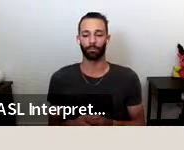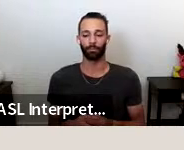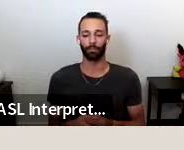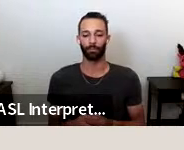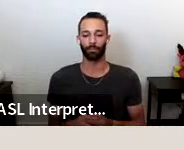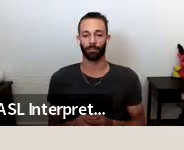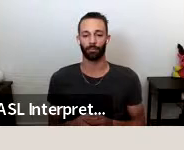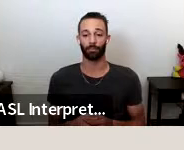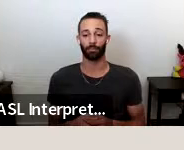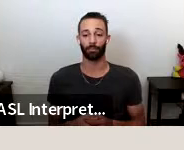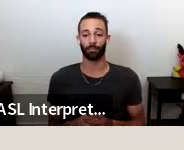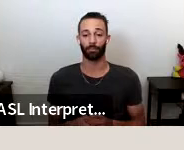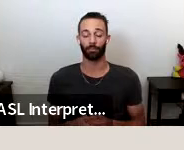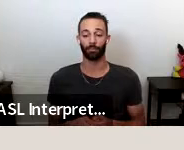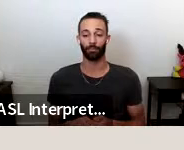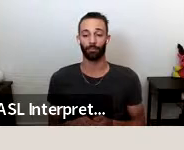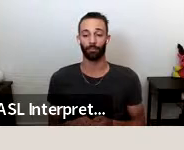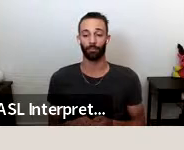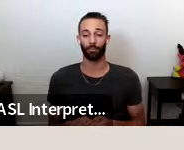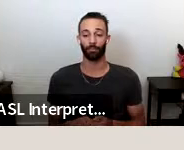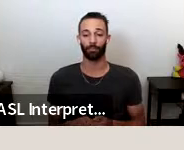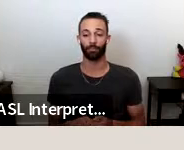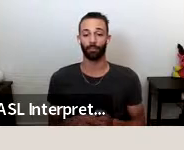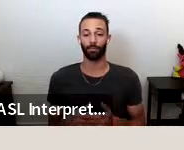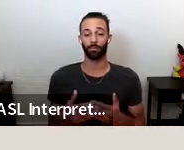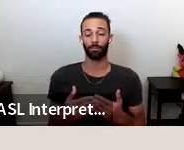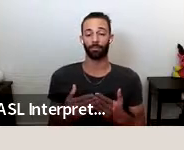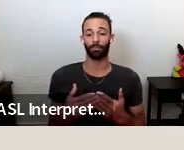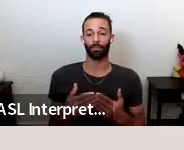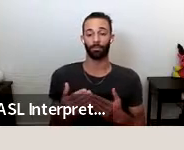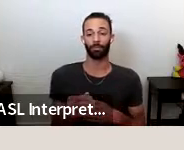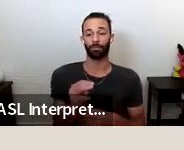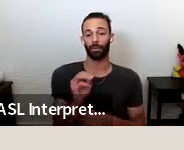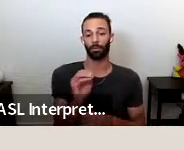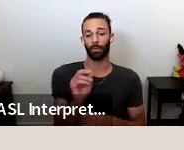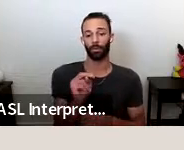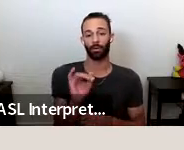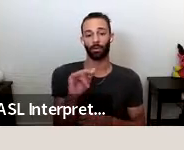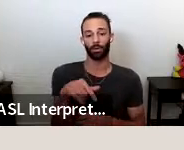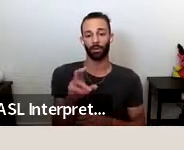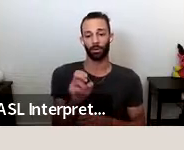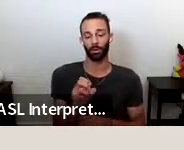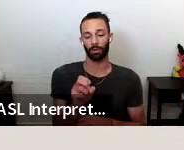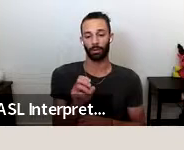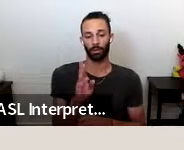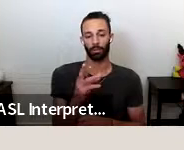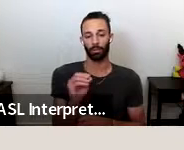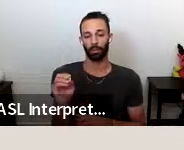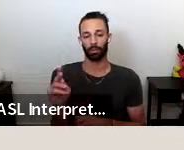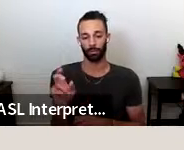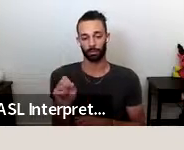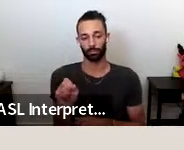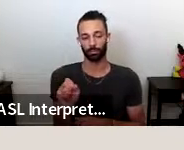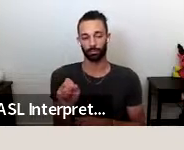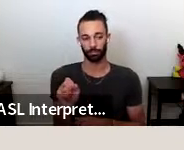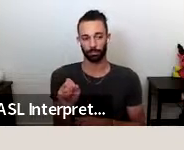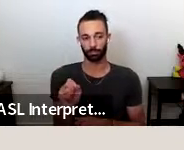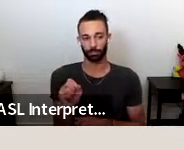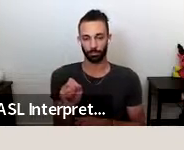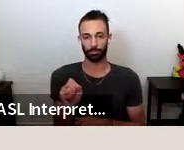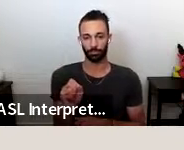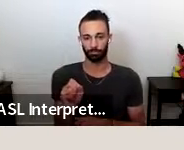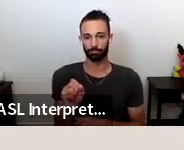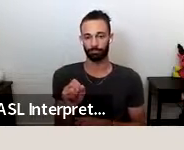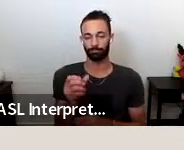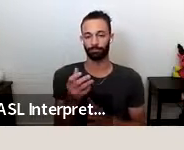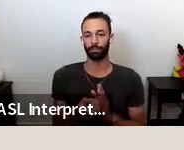The next sibling we're going to honor is Monique Brooks, who became a transgender July 19th, 2024.